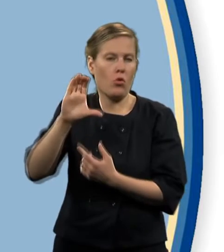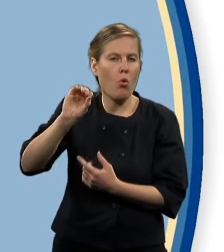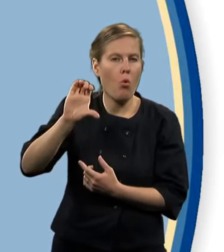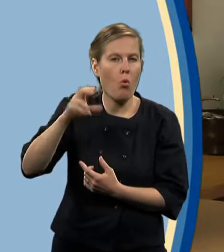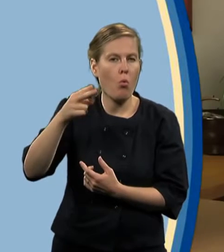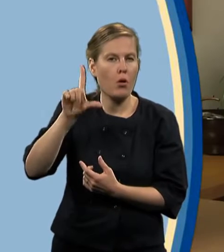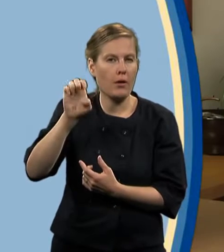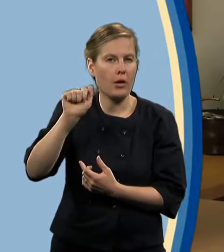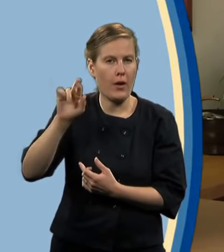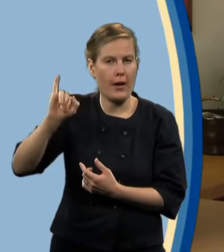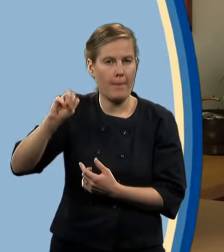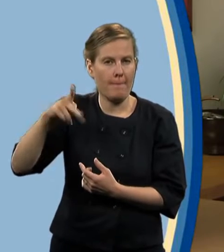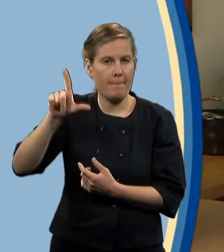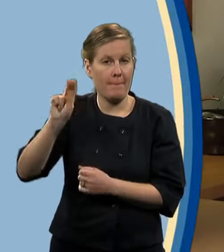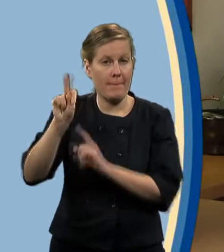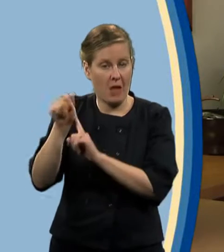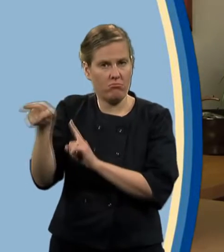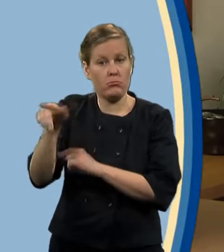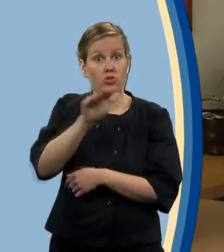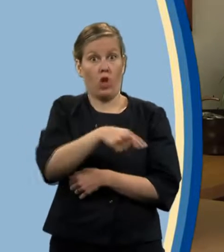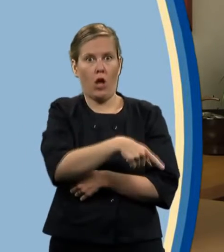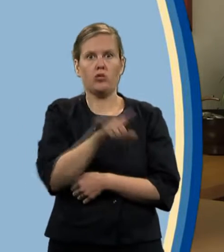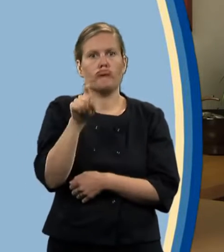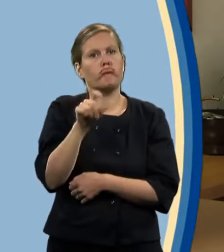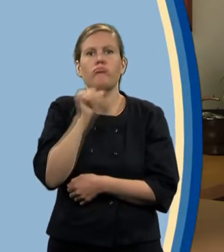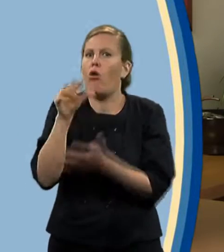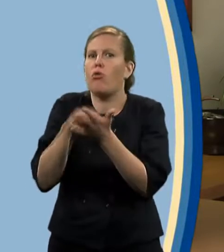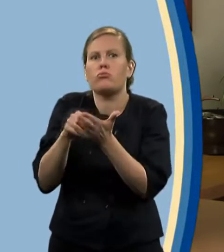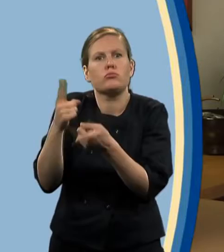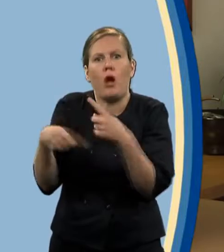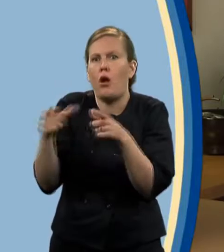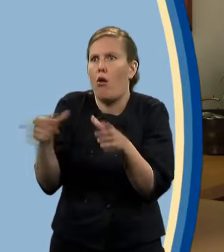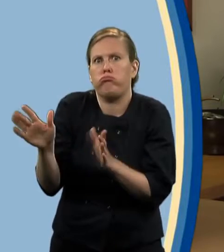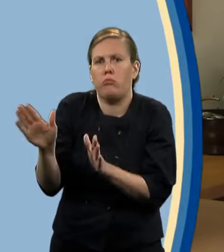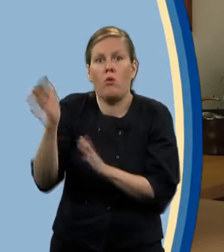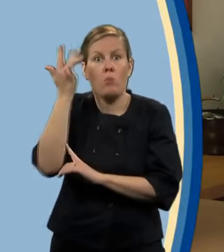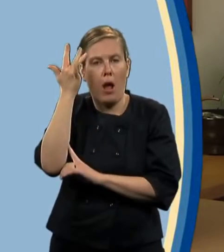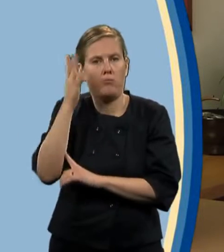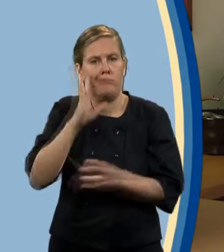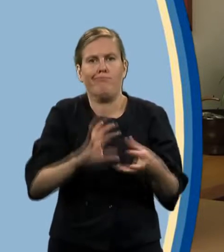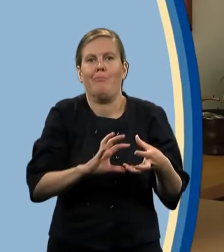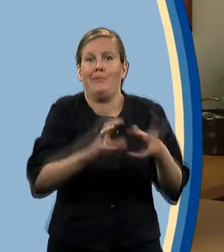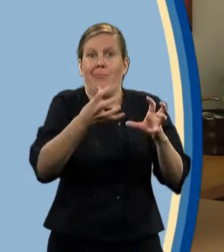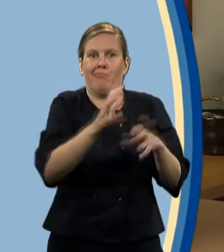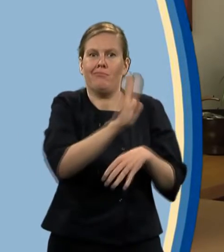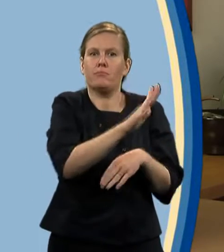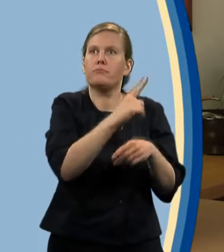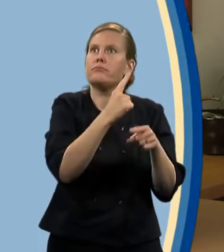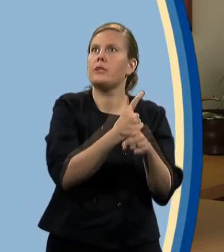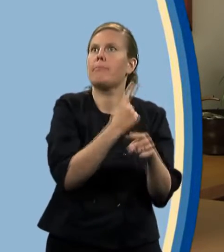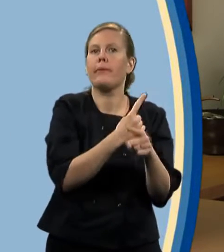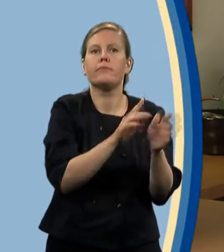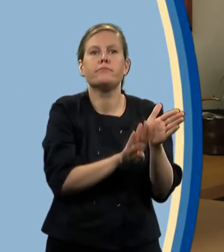the belief is that this will hurt auditory tissue development. That somehow, if you have a CI, a cochlear